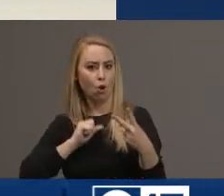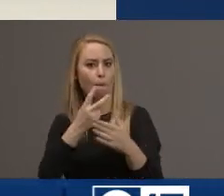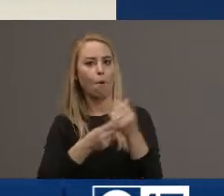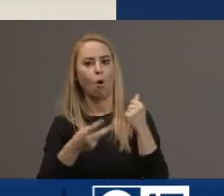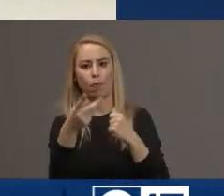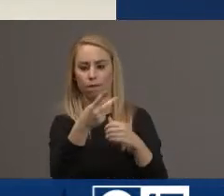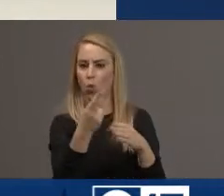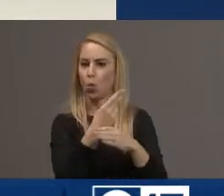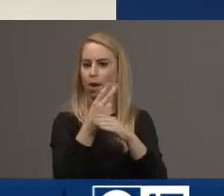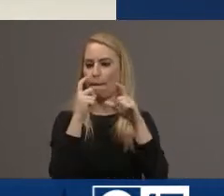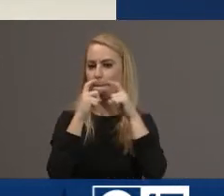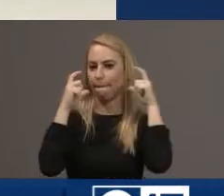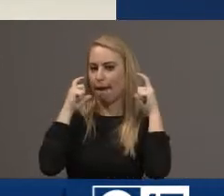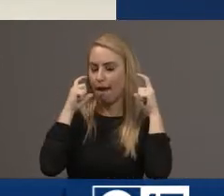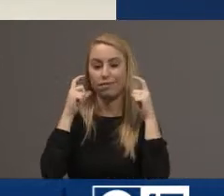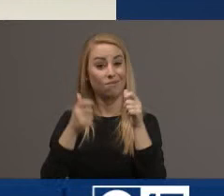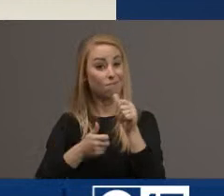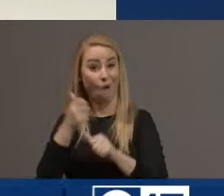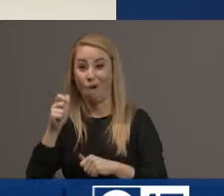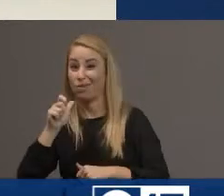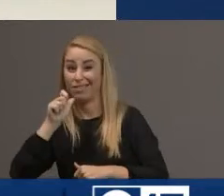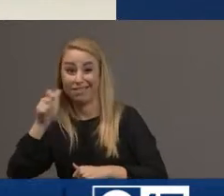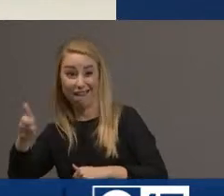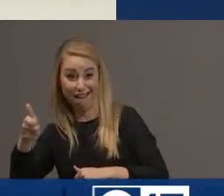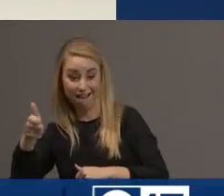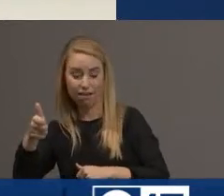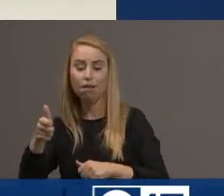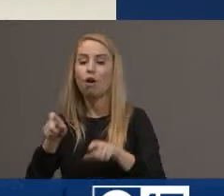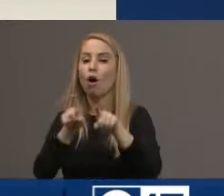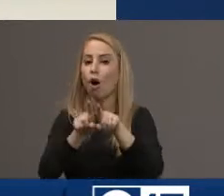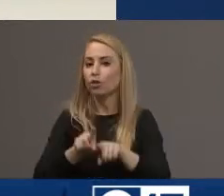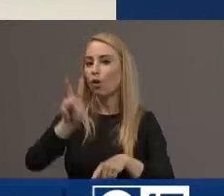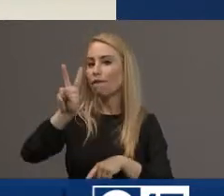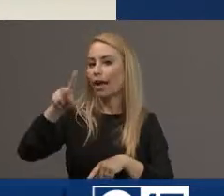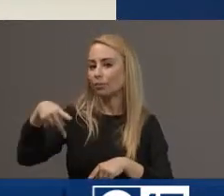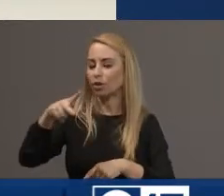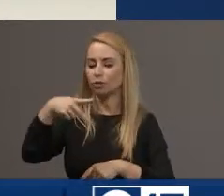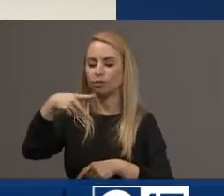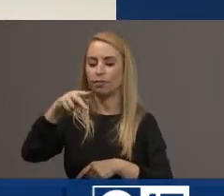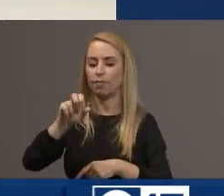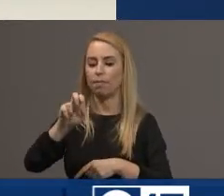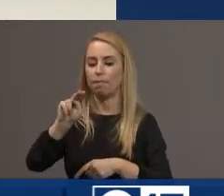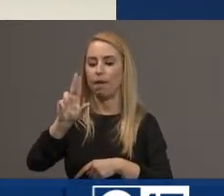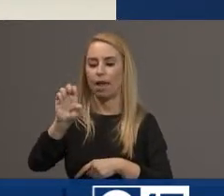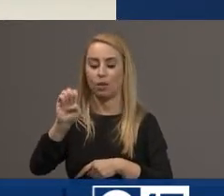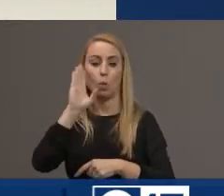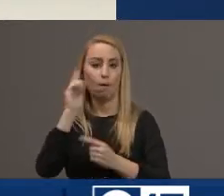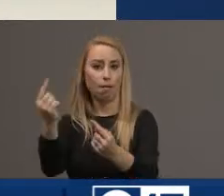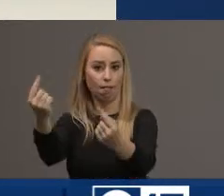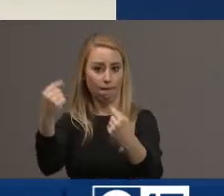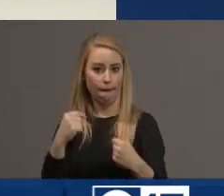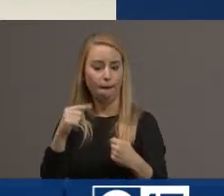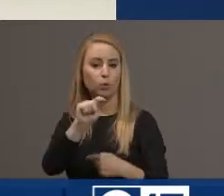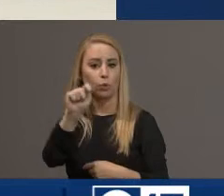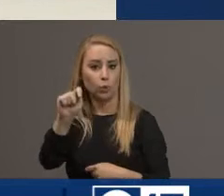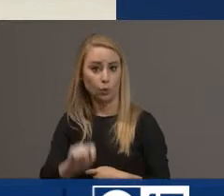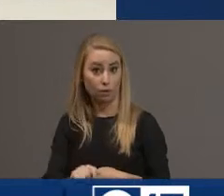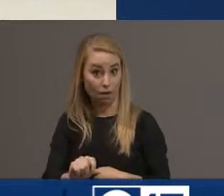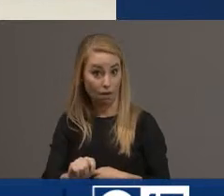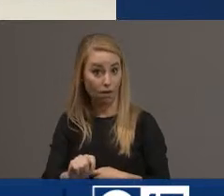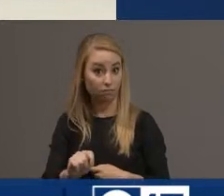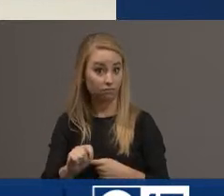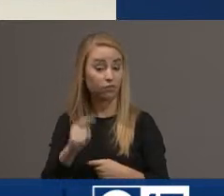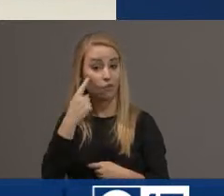not. Vice President Mike Pence is coming, as you know, on Tuesday to Tucson. Will you limit these type of rallies in Arizona